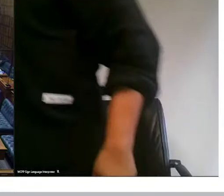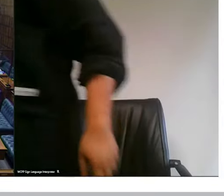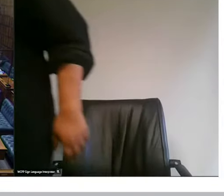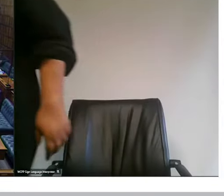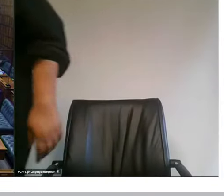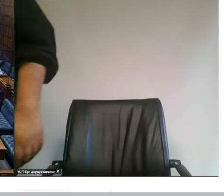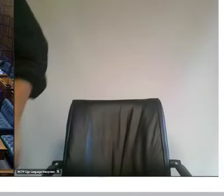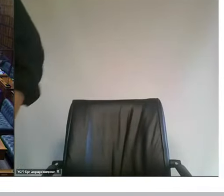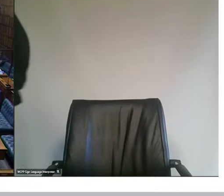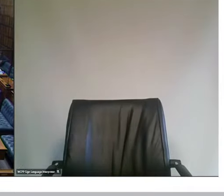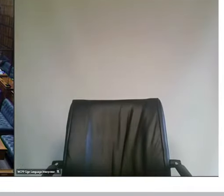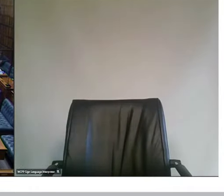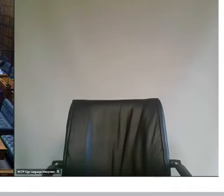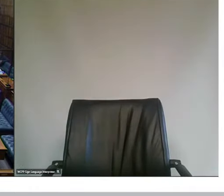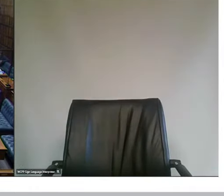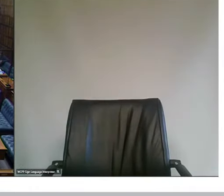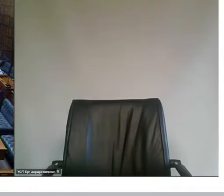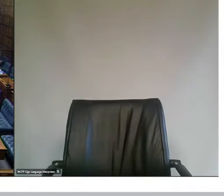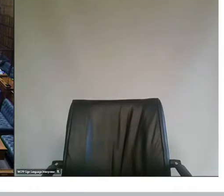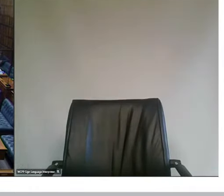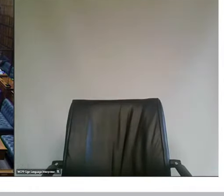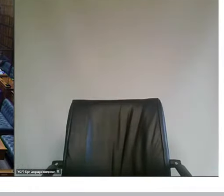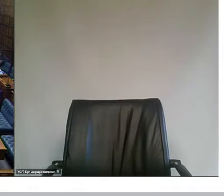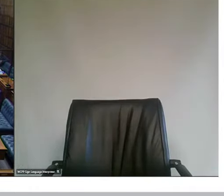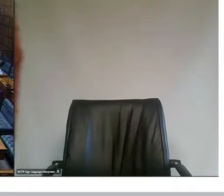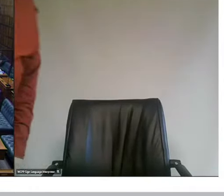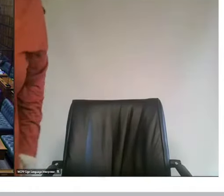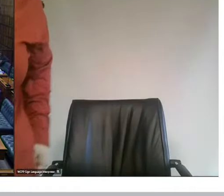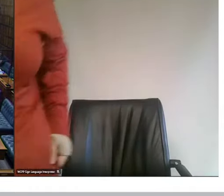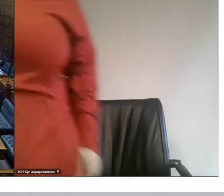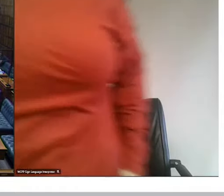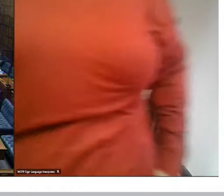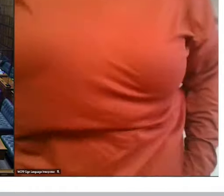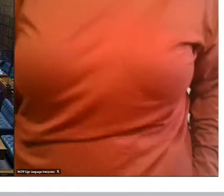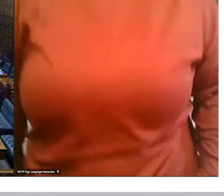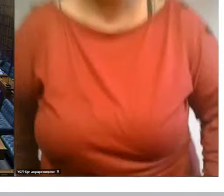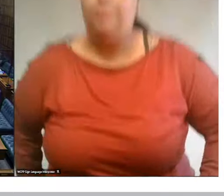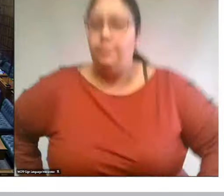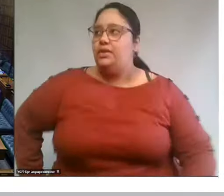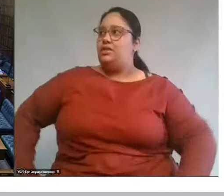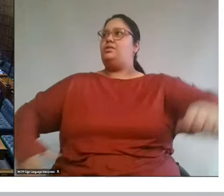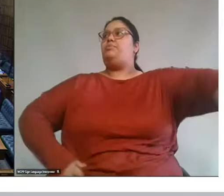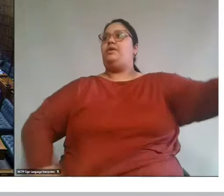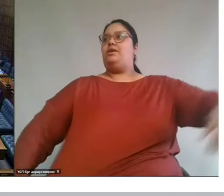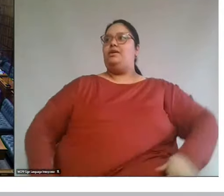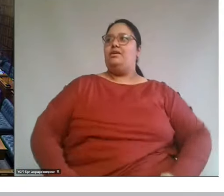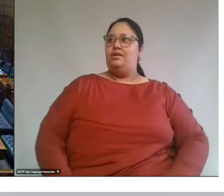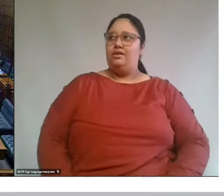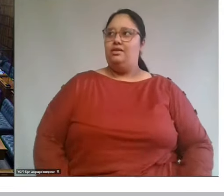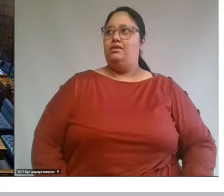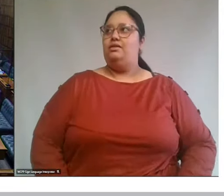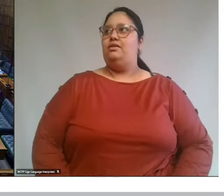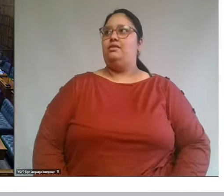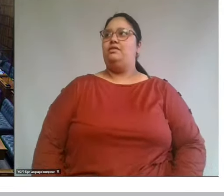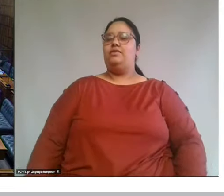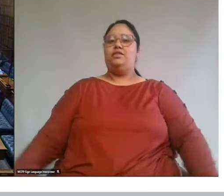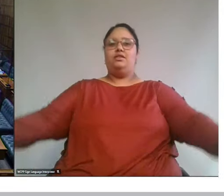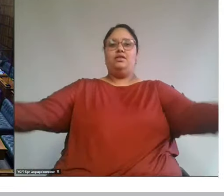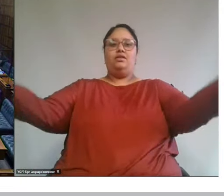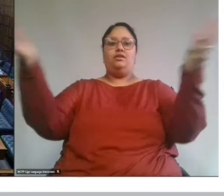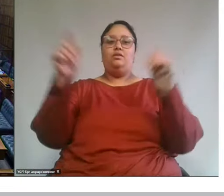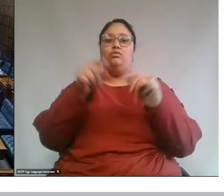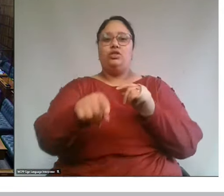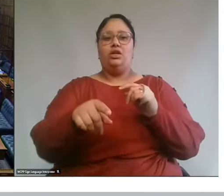come through in this financial well well it'll it'll we will we will report on it I'm sure at at some point